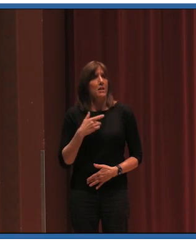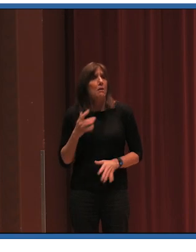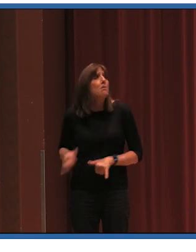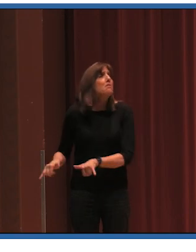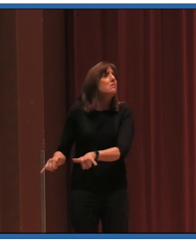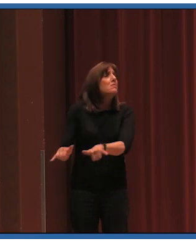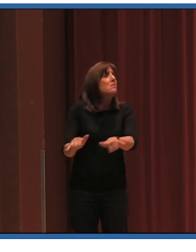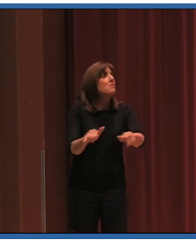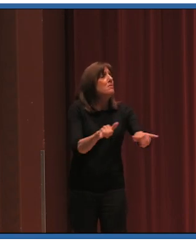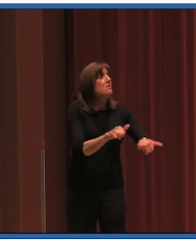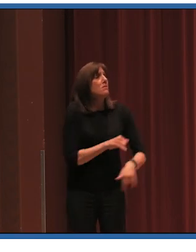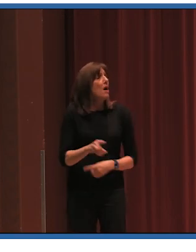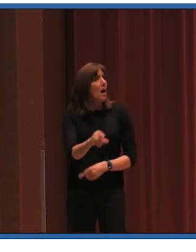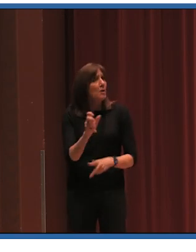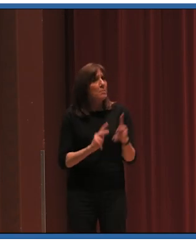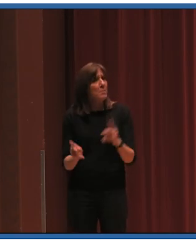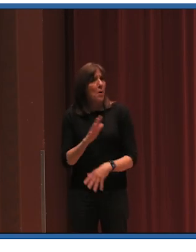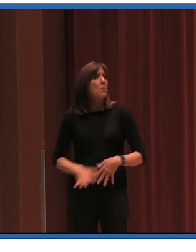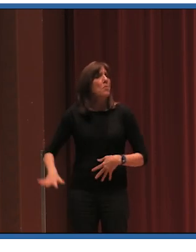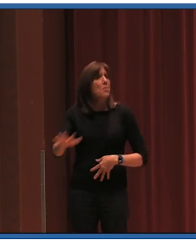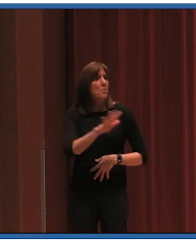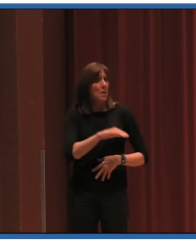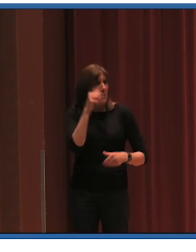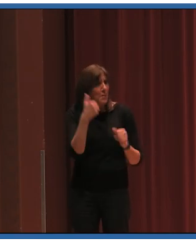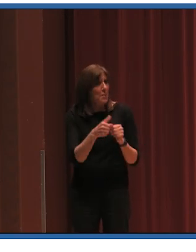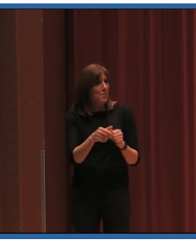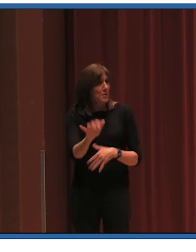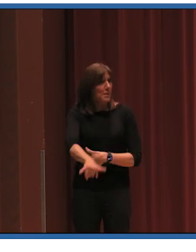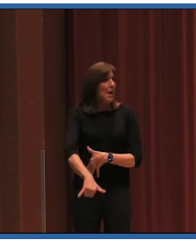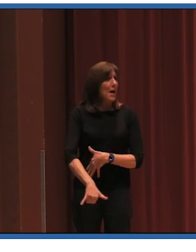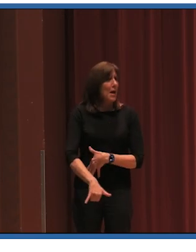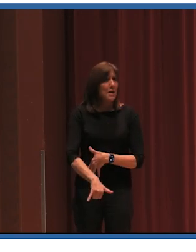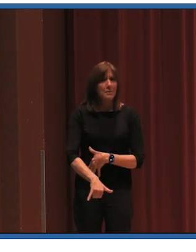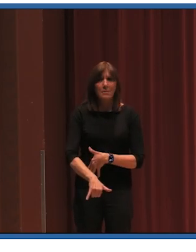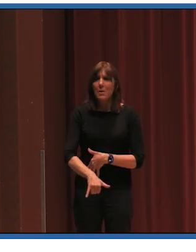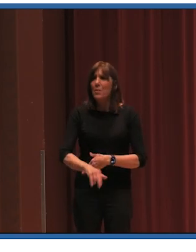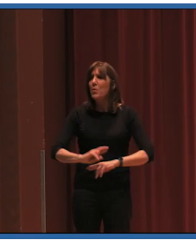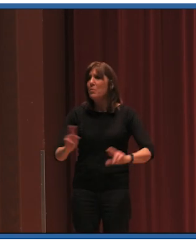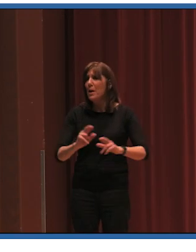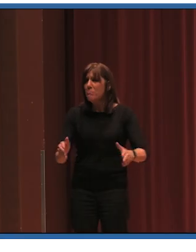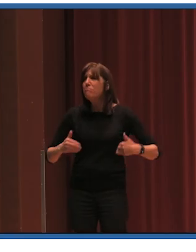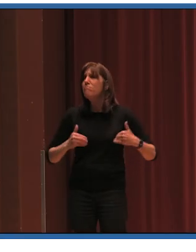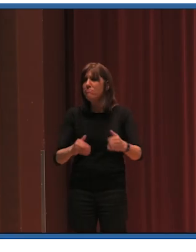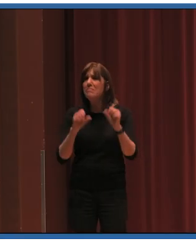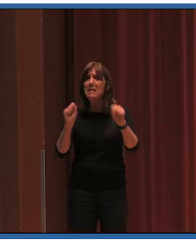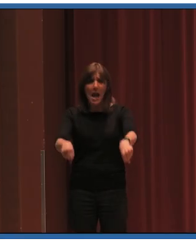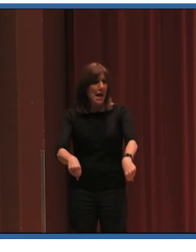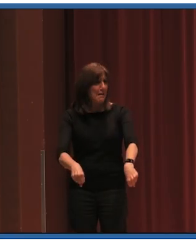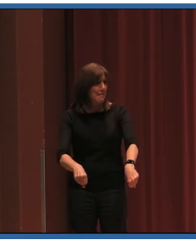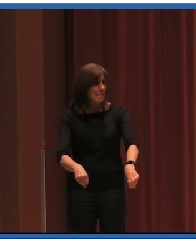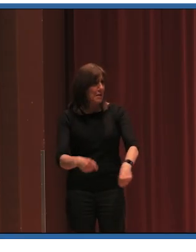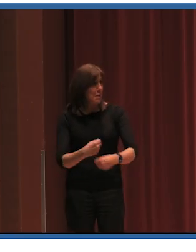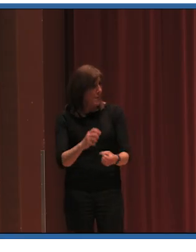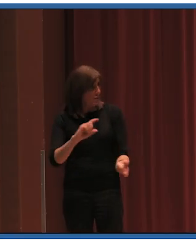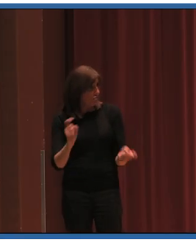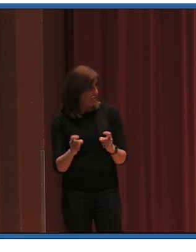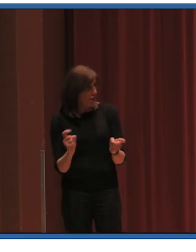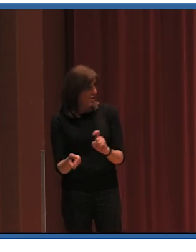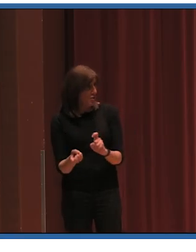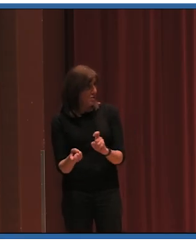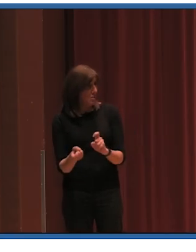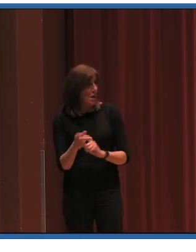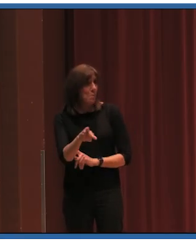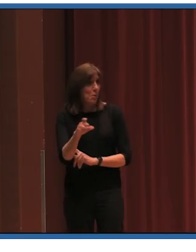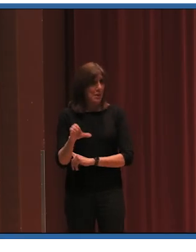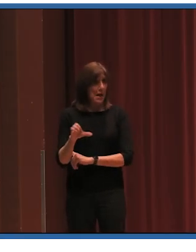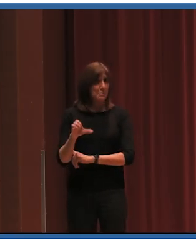you, reminding you that we are here with you, ready to spur action forward and to make some changes in Polk County